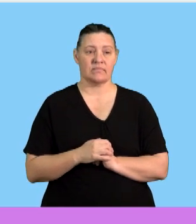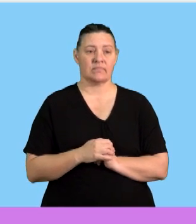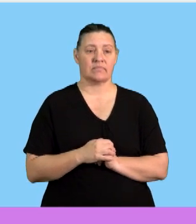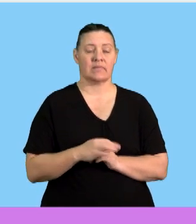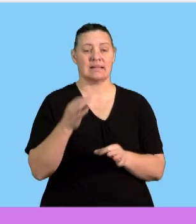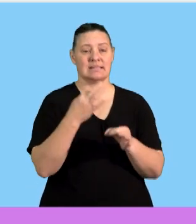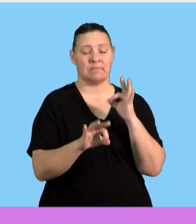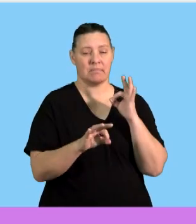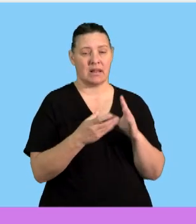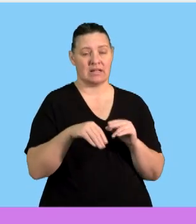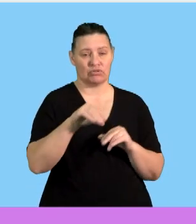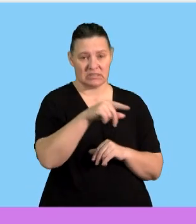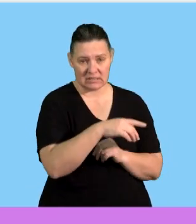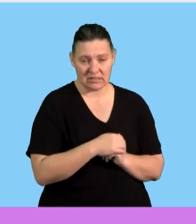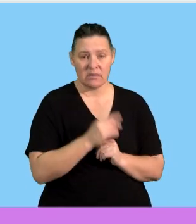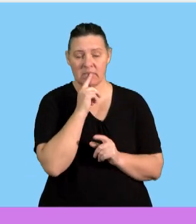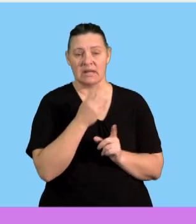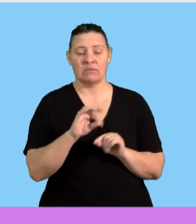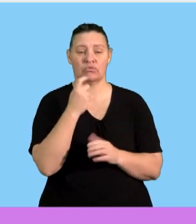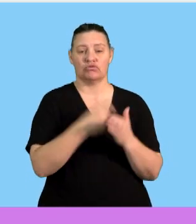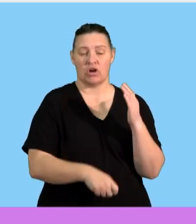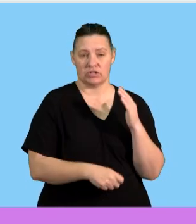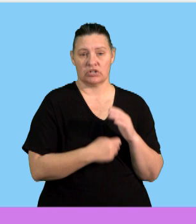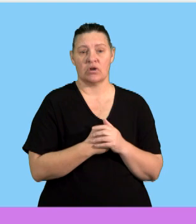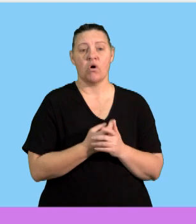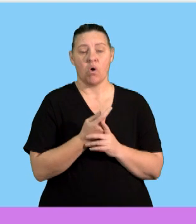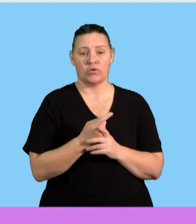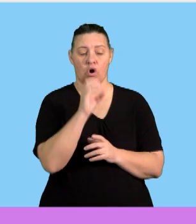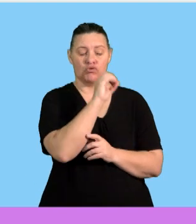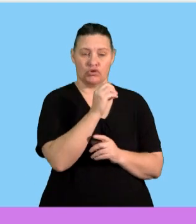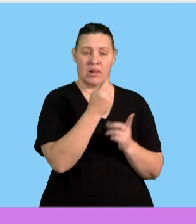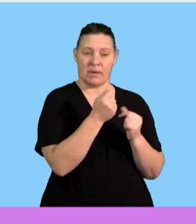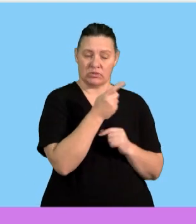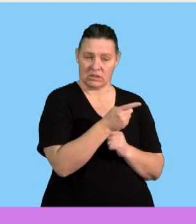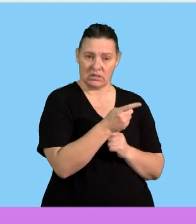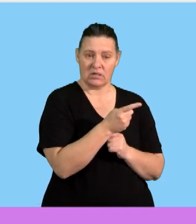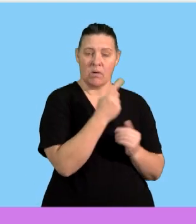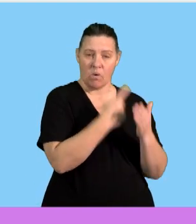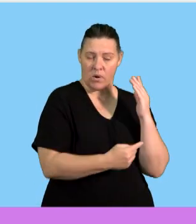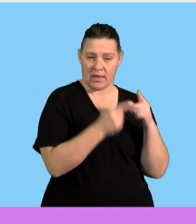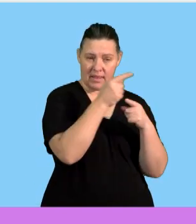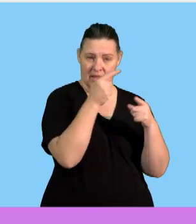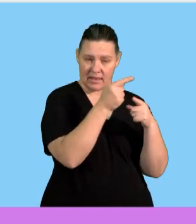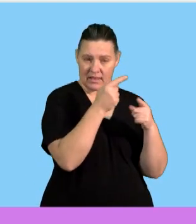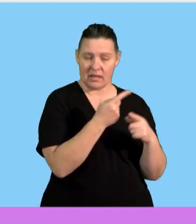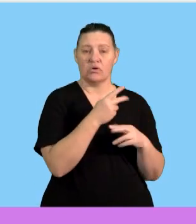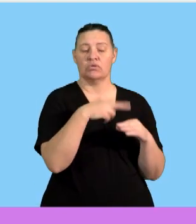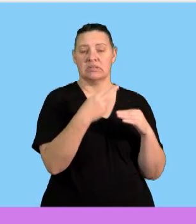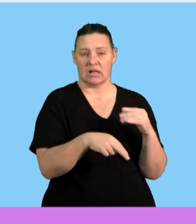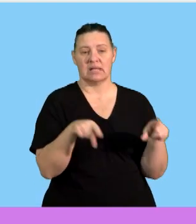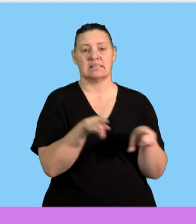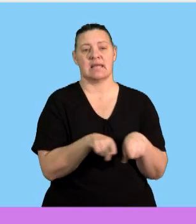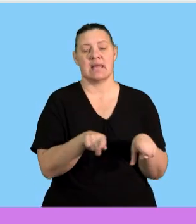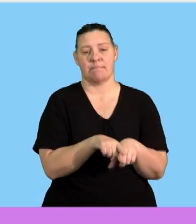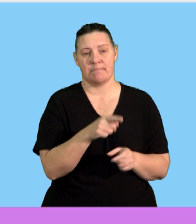Simple interest, it is the interest charge on the original amount due only, resulting in the same